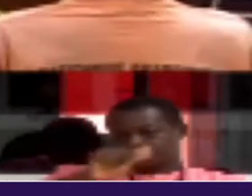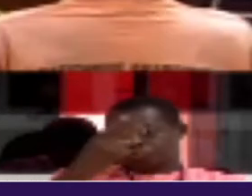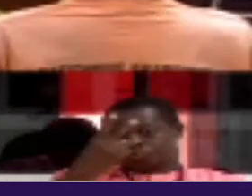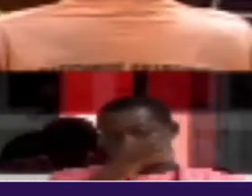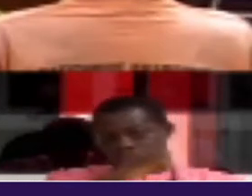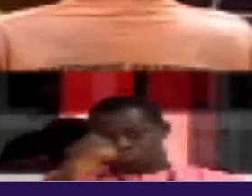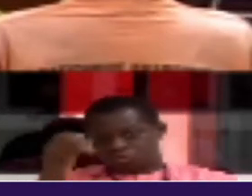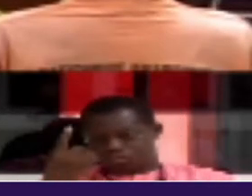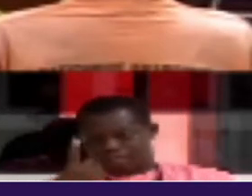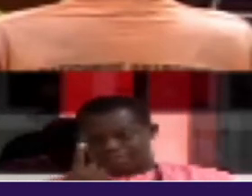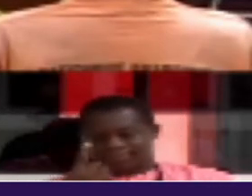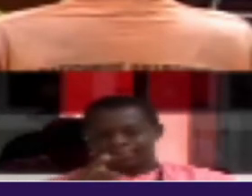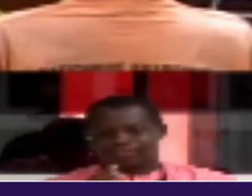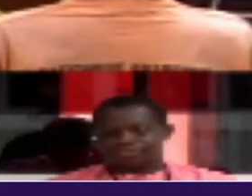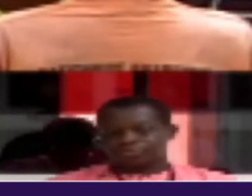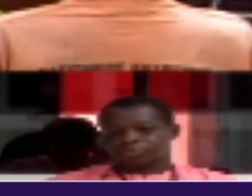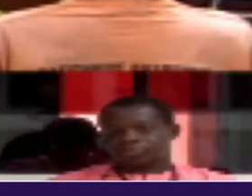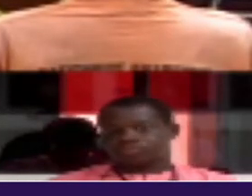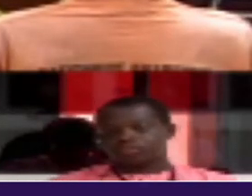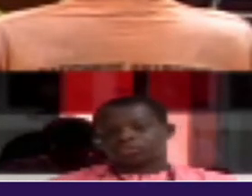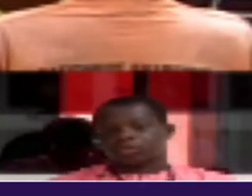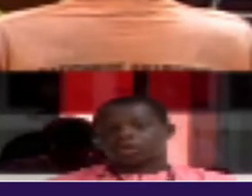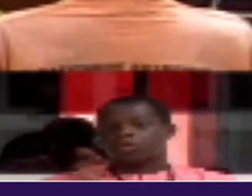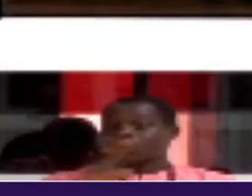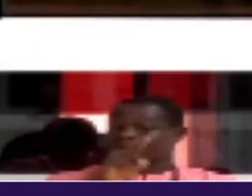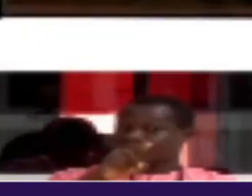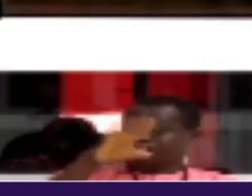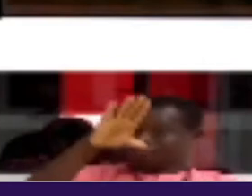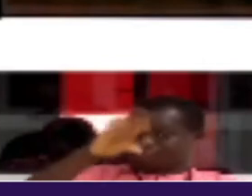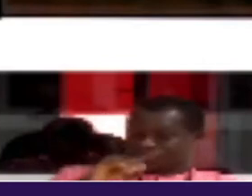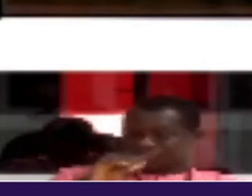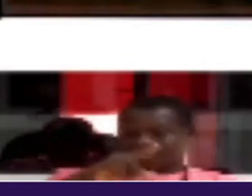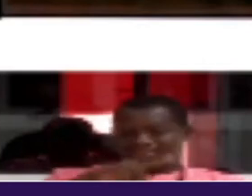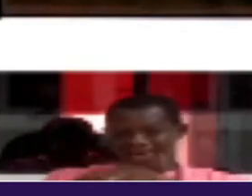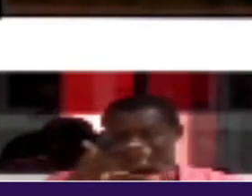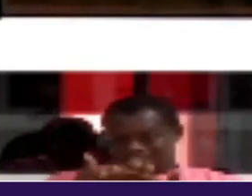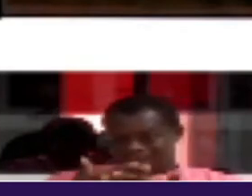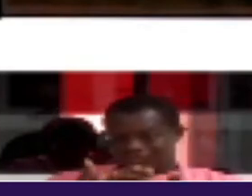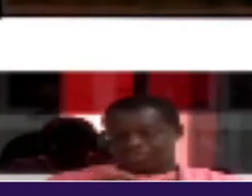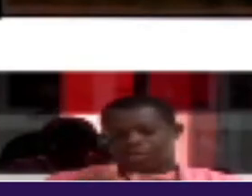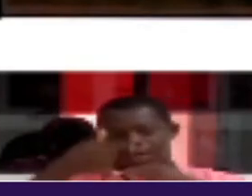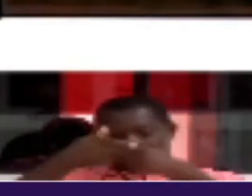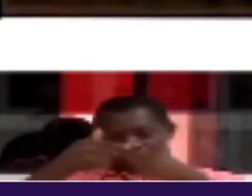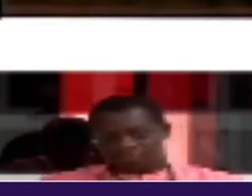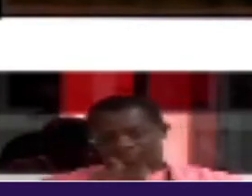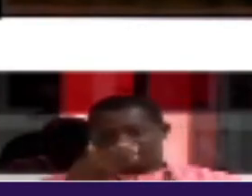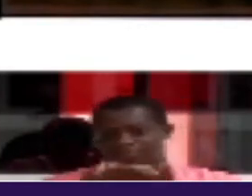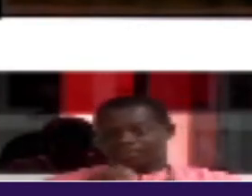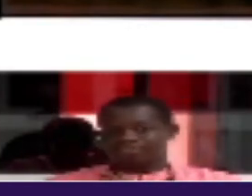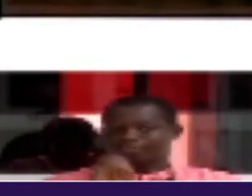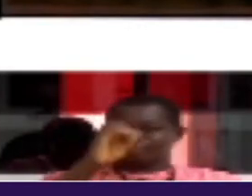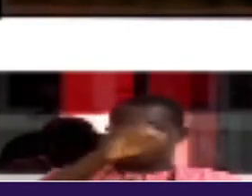August 2001. And what did you do upon completion? After I completed, I was deployed